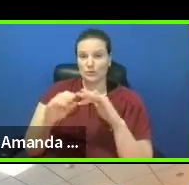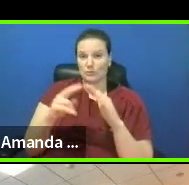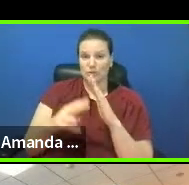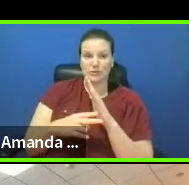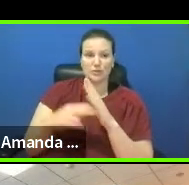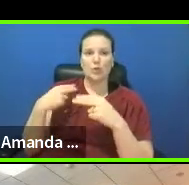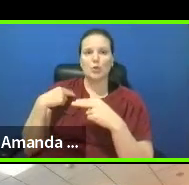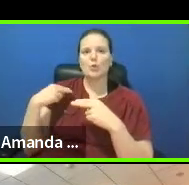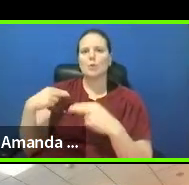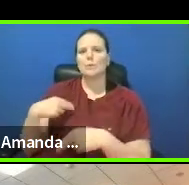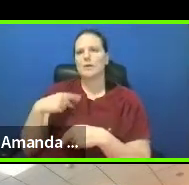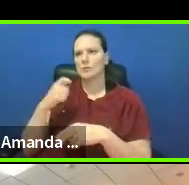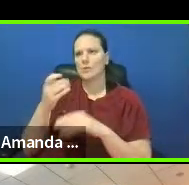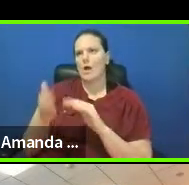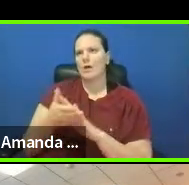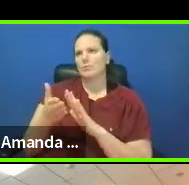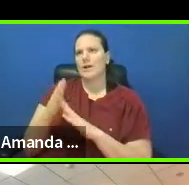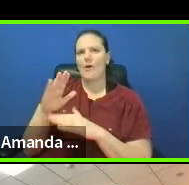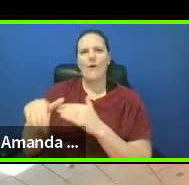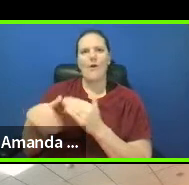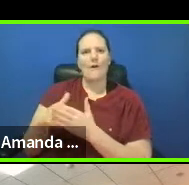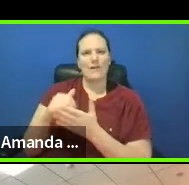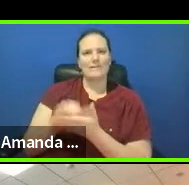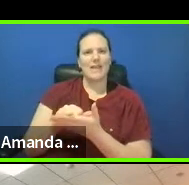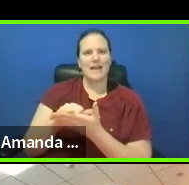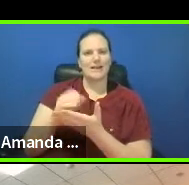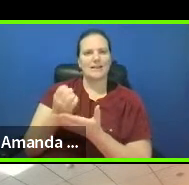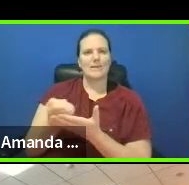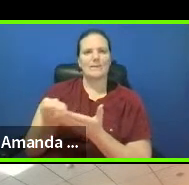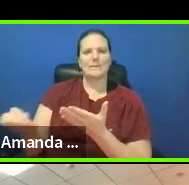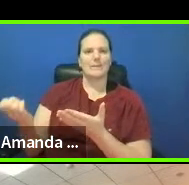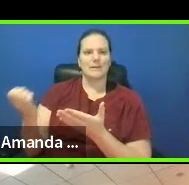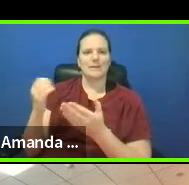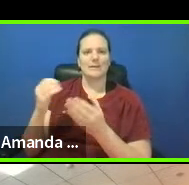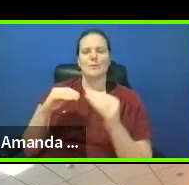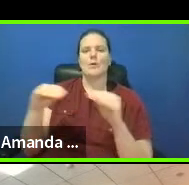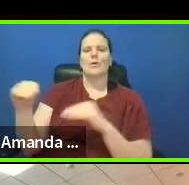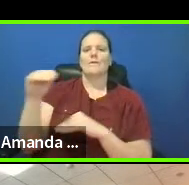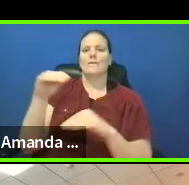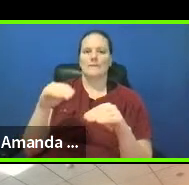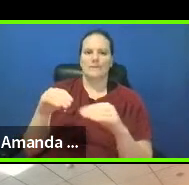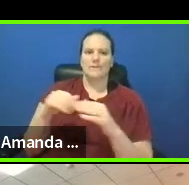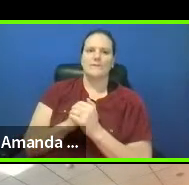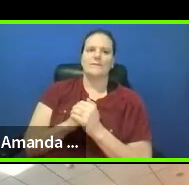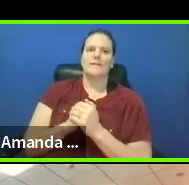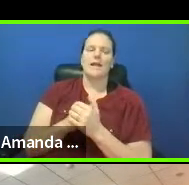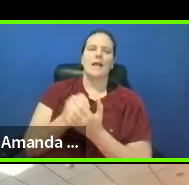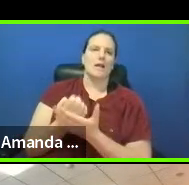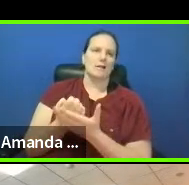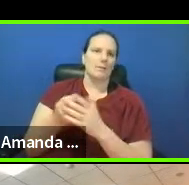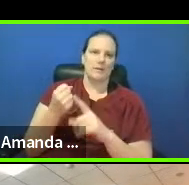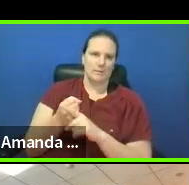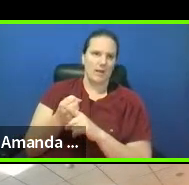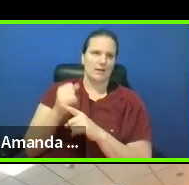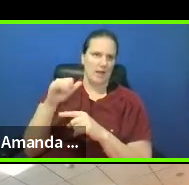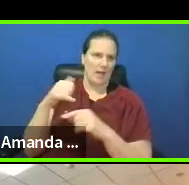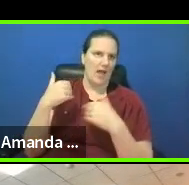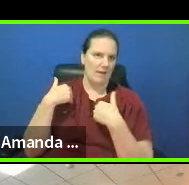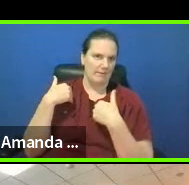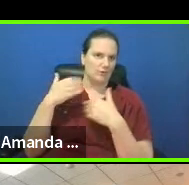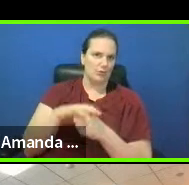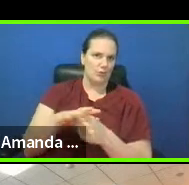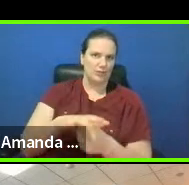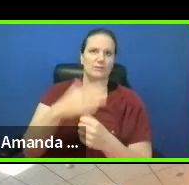the humans who actually operate all of those equipment, that equipment moving across, and the economic impact that they bring to the